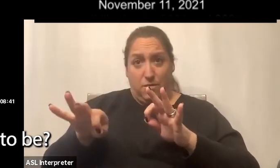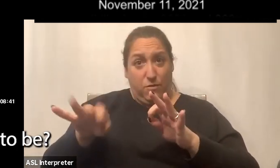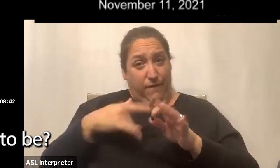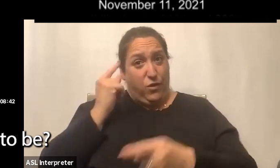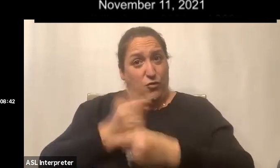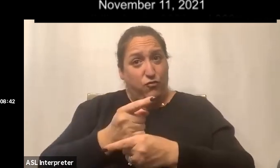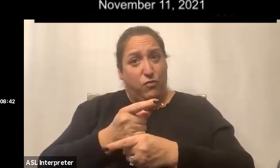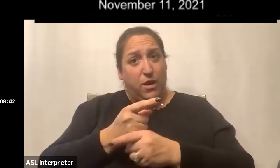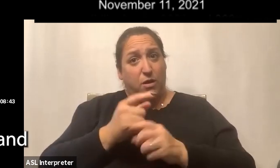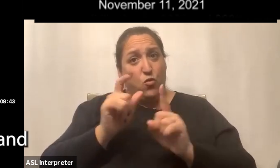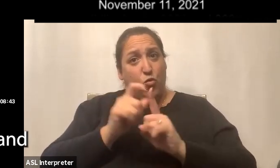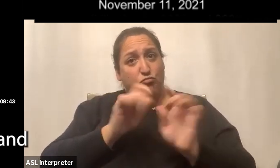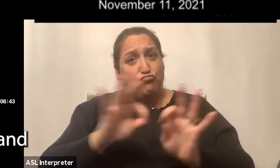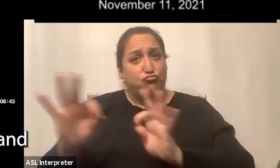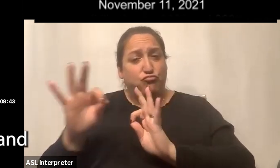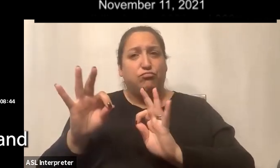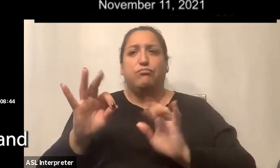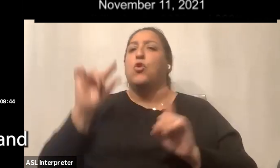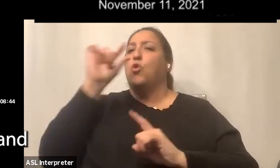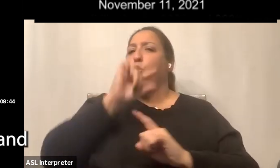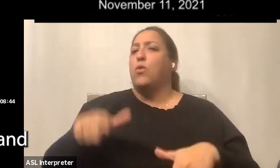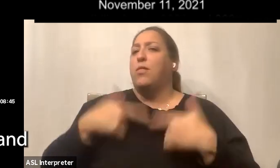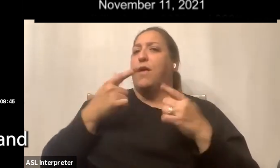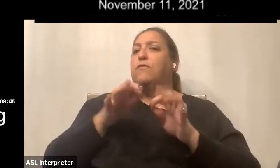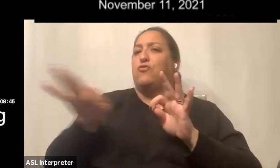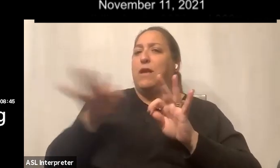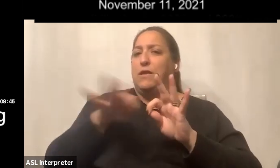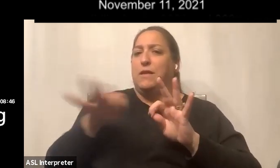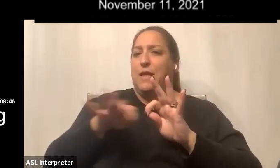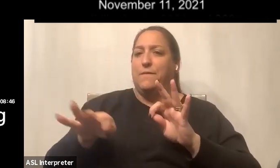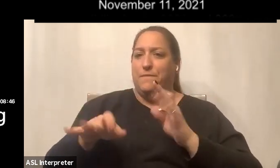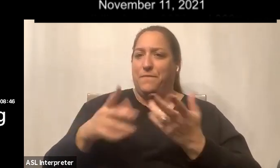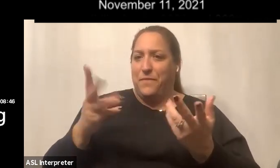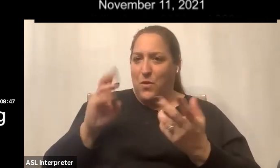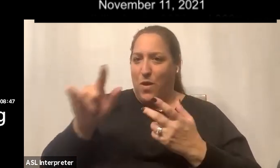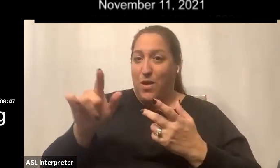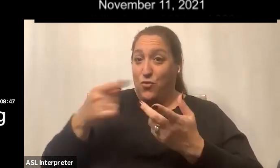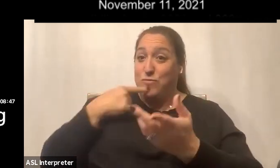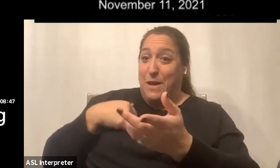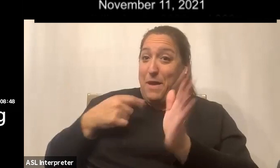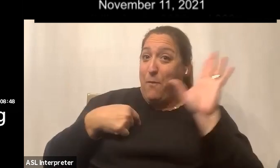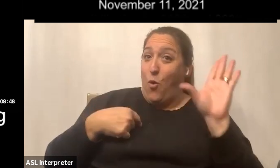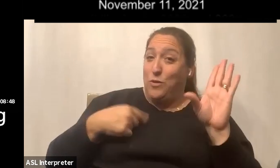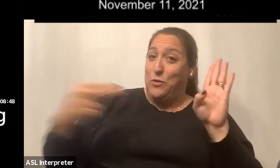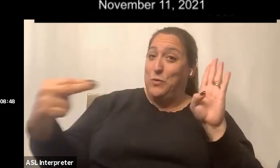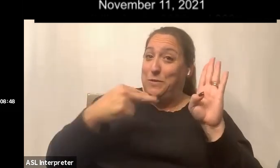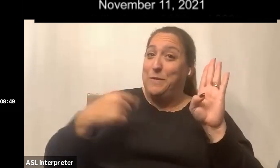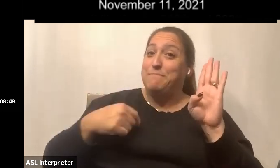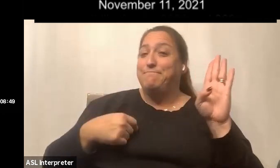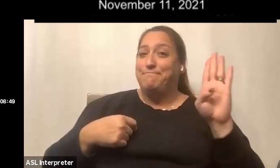be? Yeah, it's Google. Yeah, Google Live Transcribe. And well, you tell me, I'm holding it right up to the